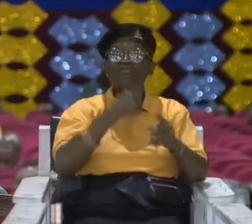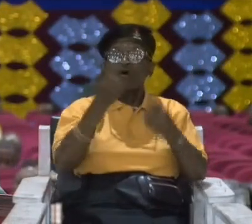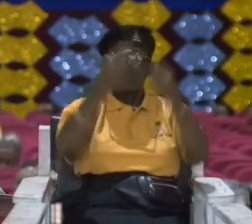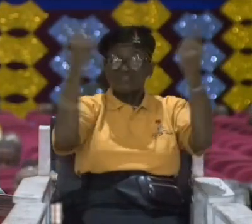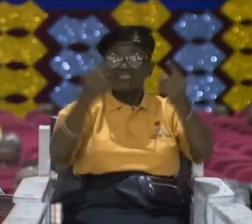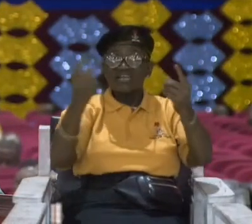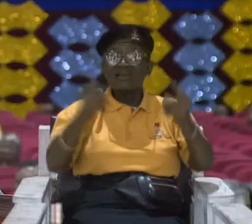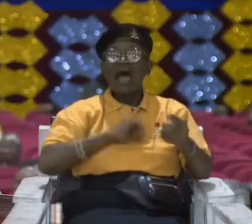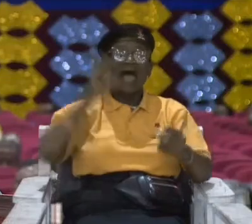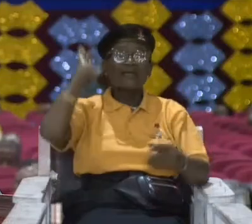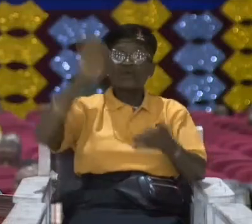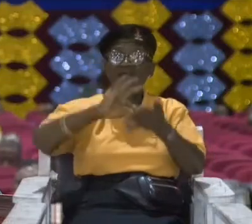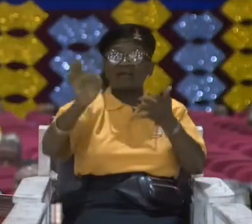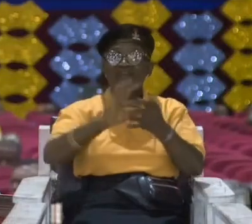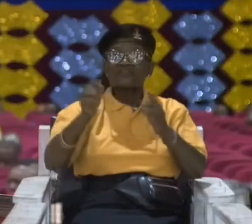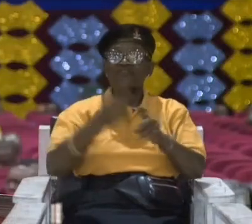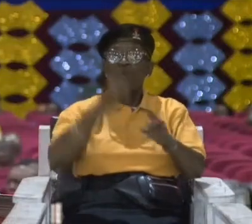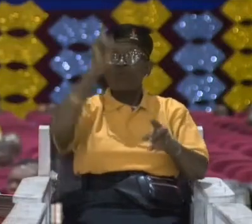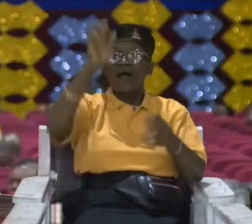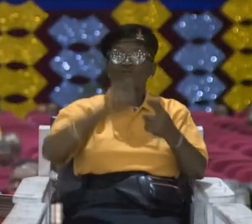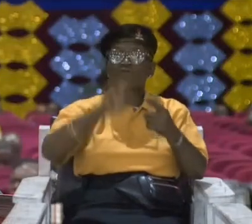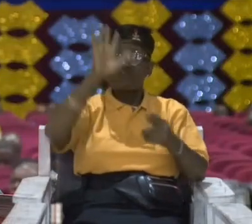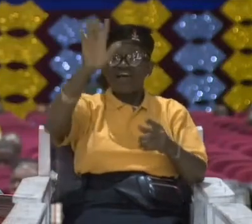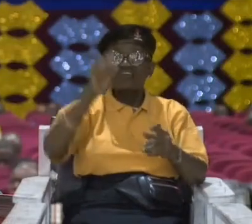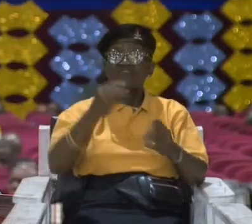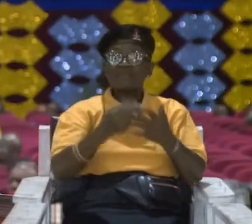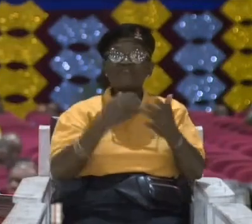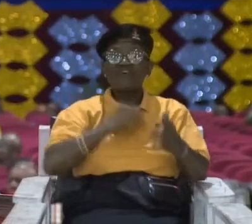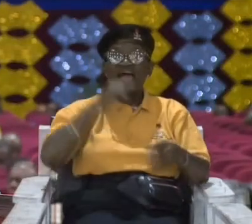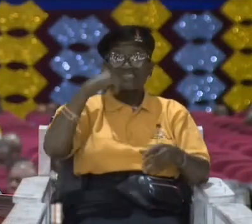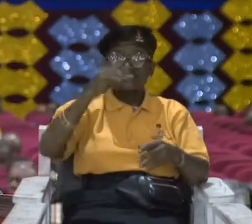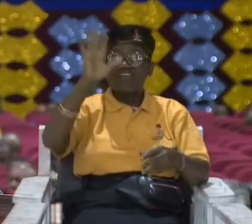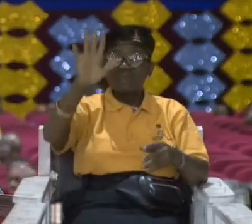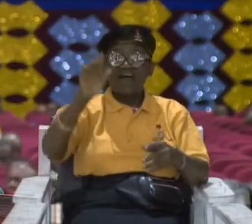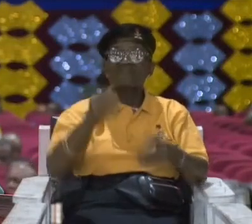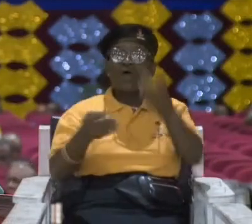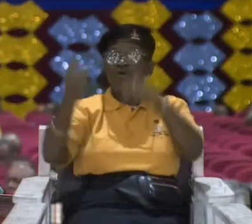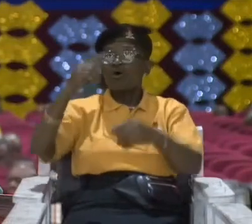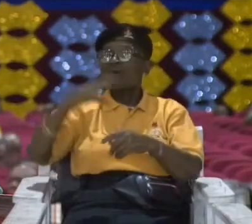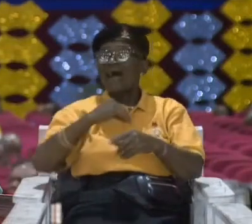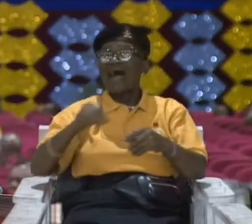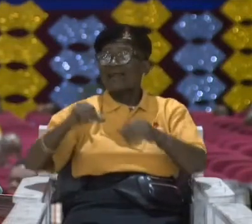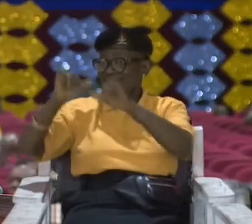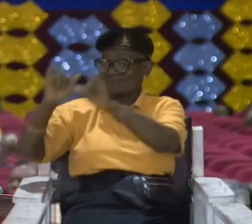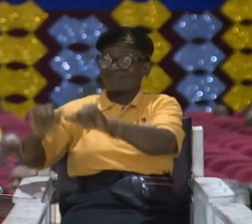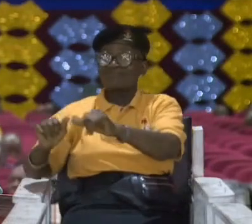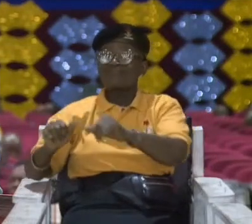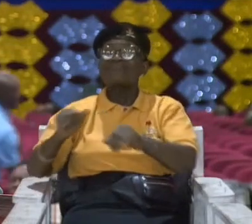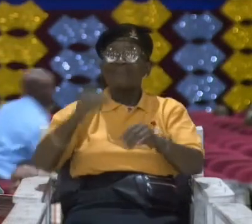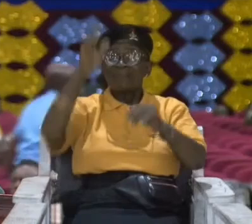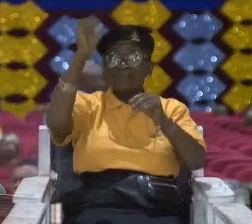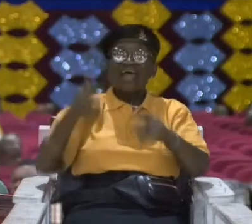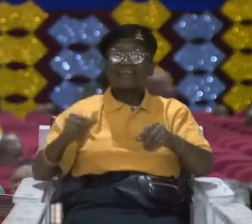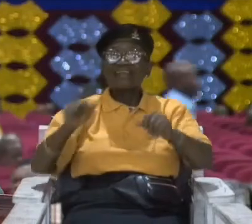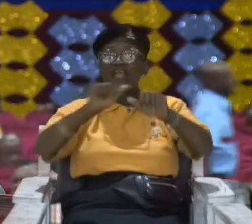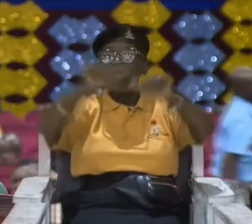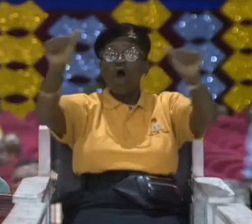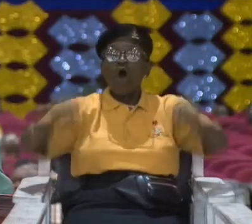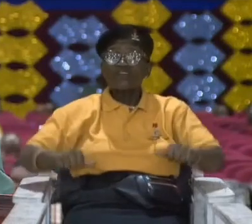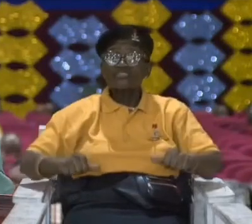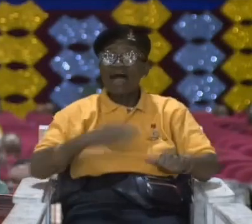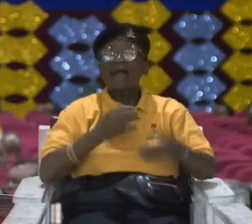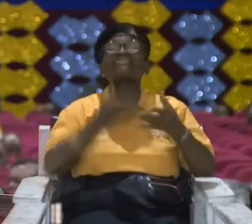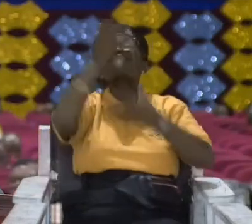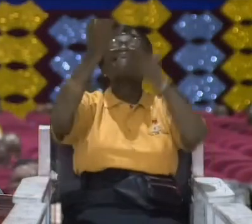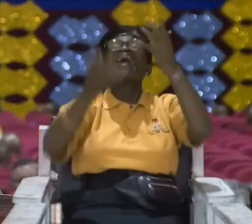Before I say 5, come and stand before the altar. Come and cry to Jesus Christ for salvation. The rest of us